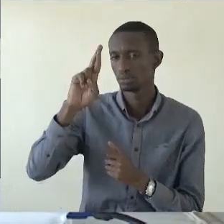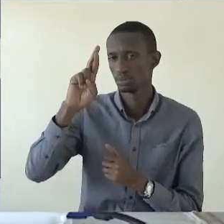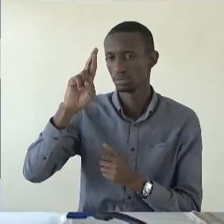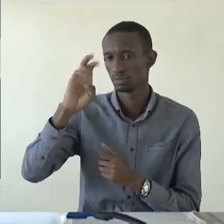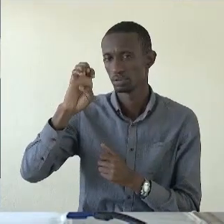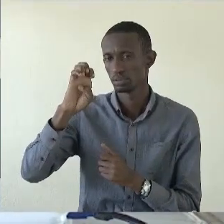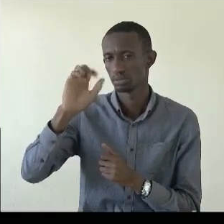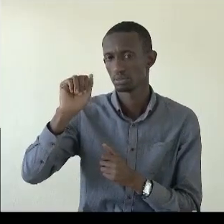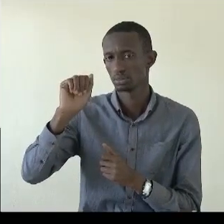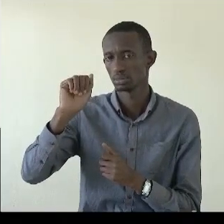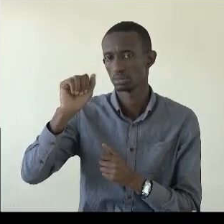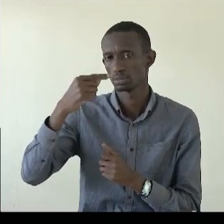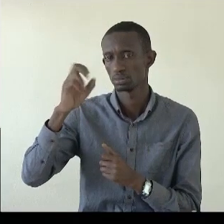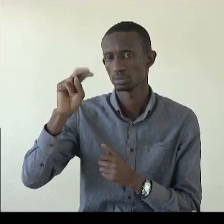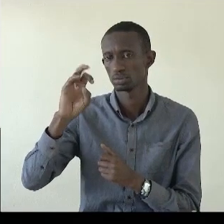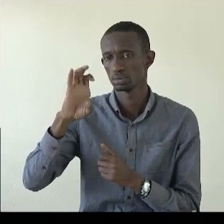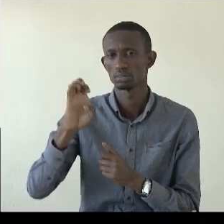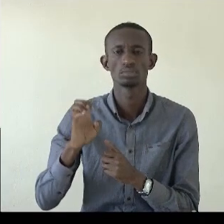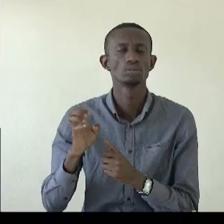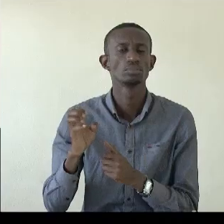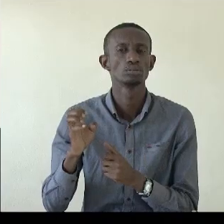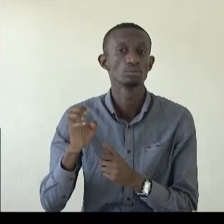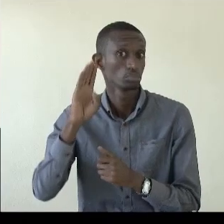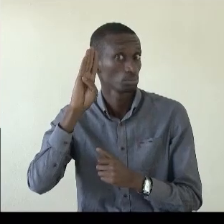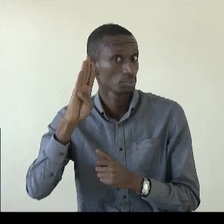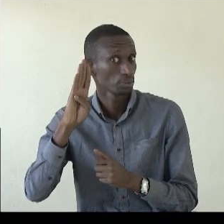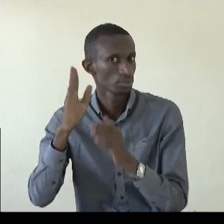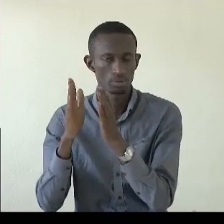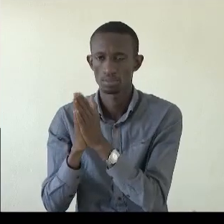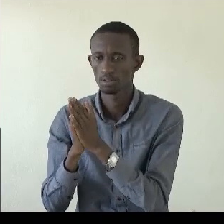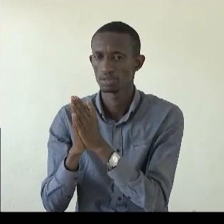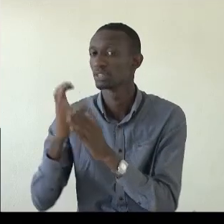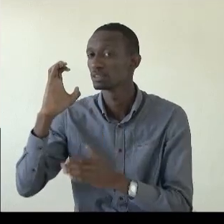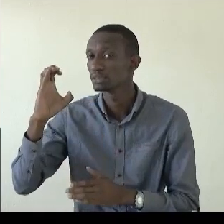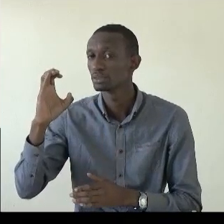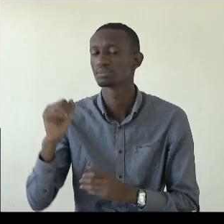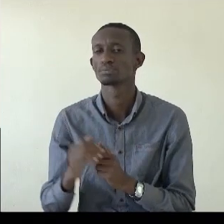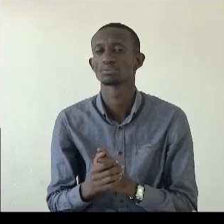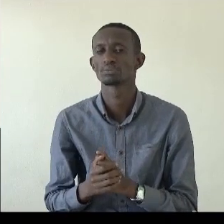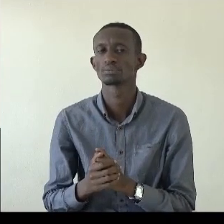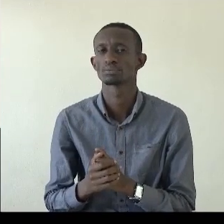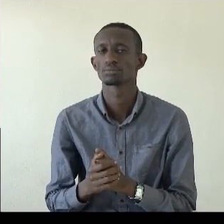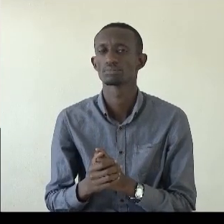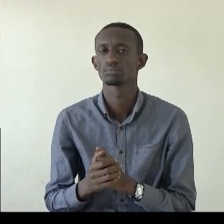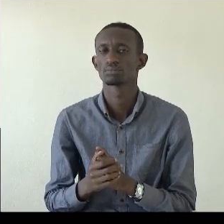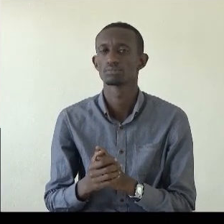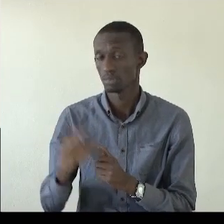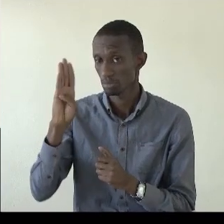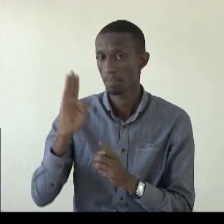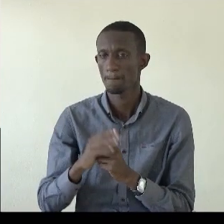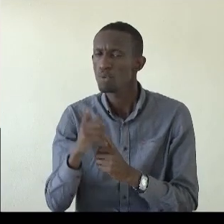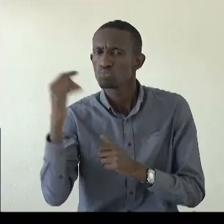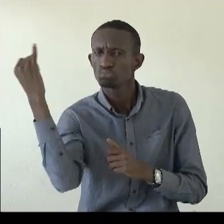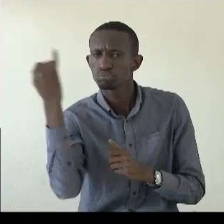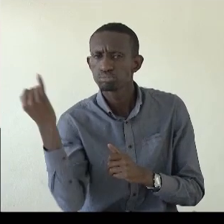C that is for step 1. Draw the structural formula for 4-methylbenzene sulfonic